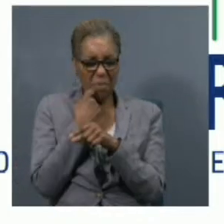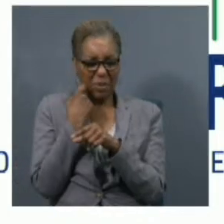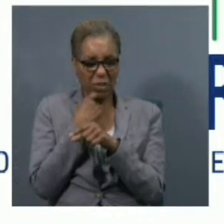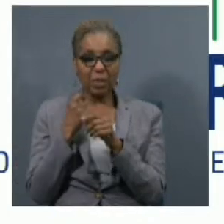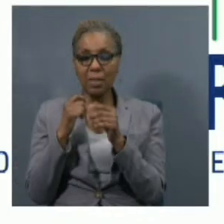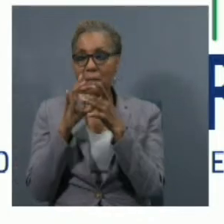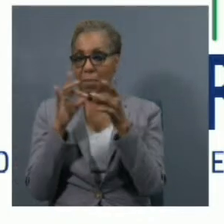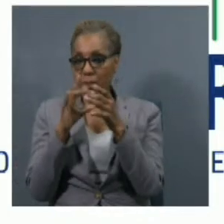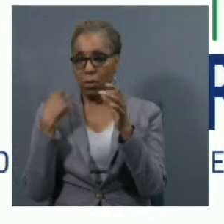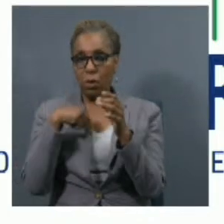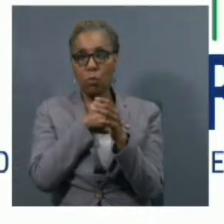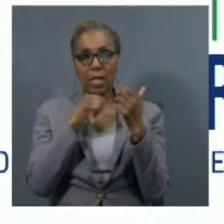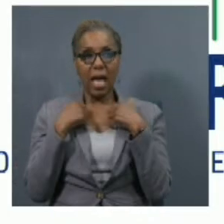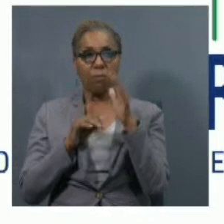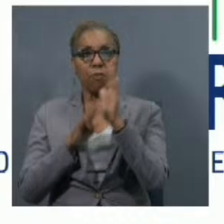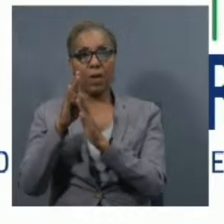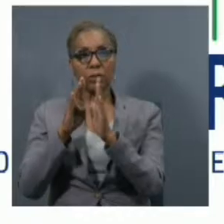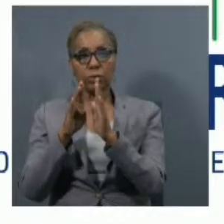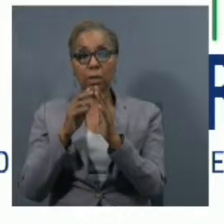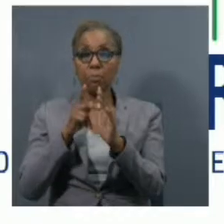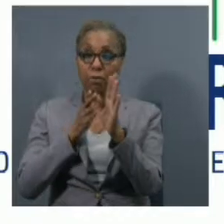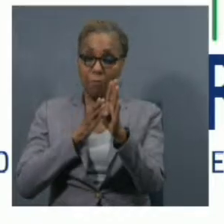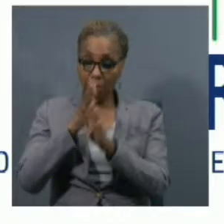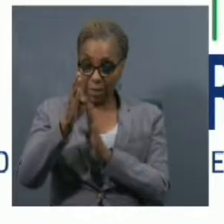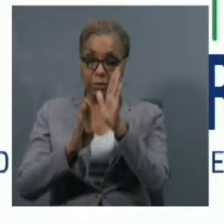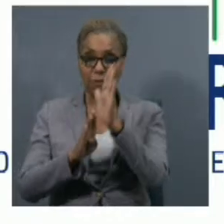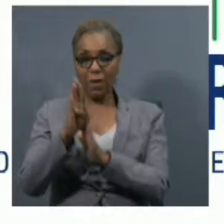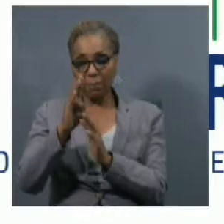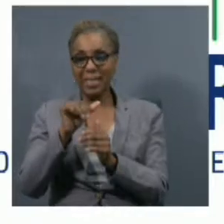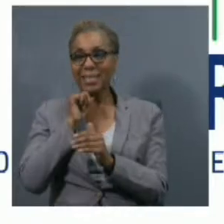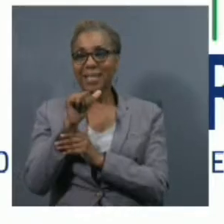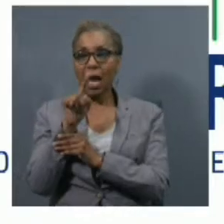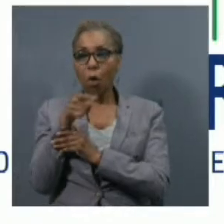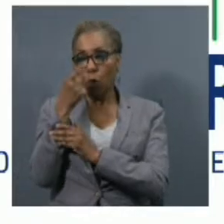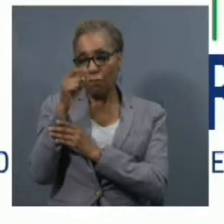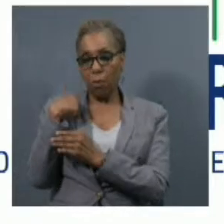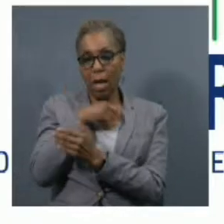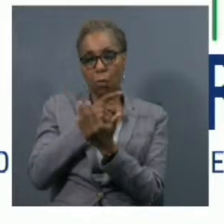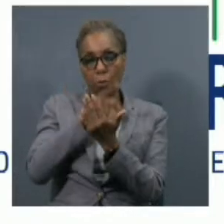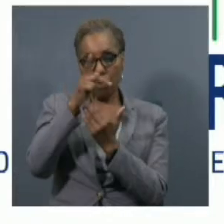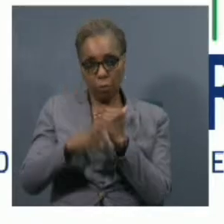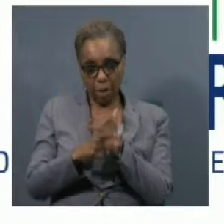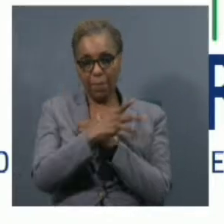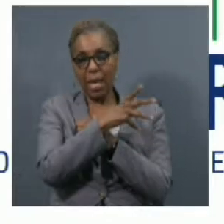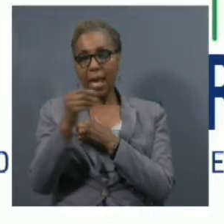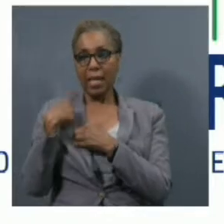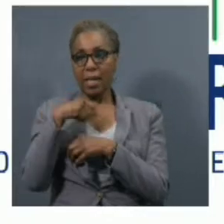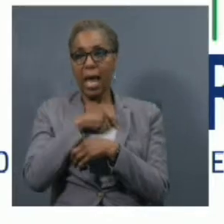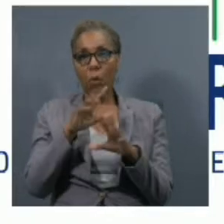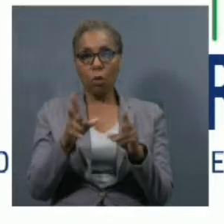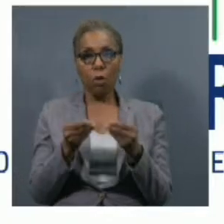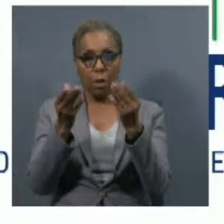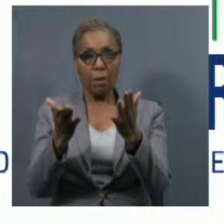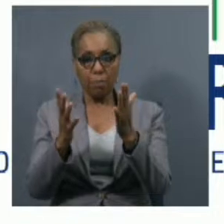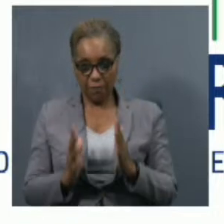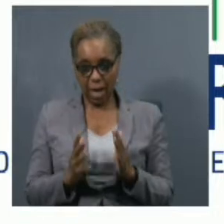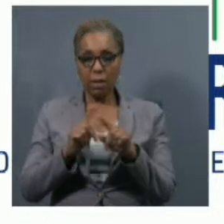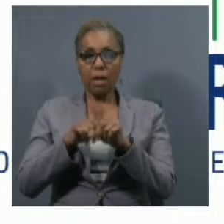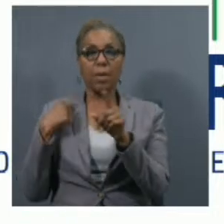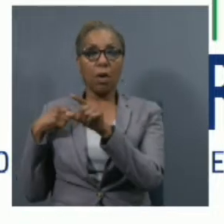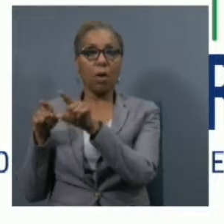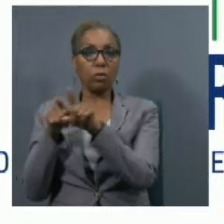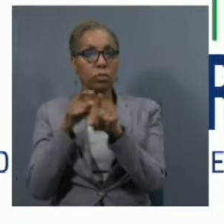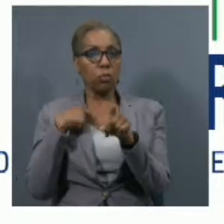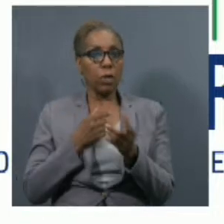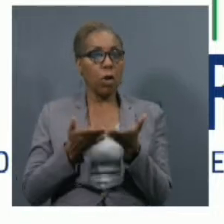we also have professional development. Our professional development is not only for our programs and our program providers, but we also